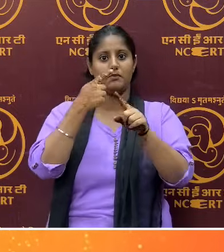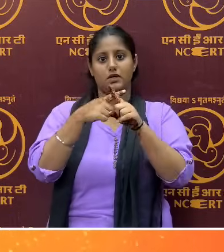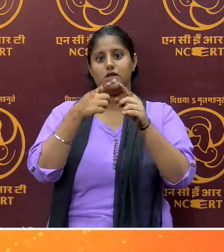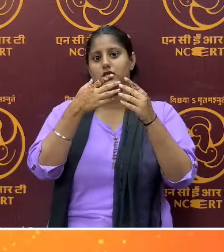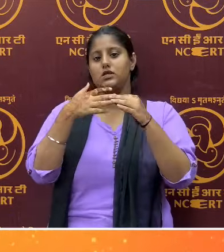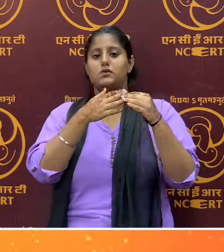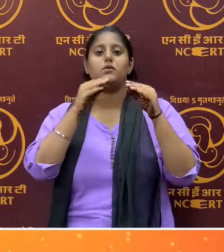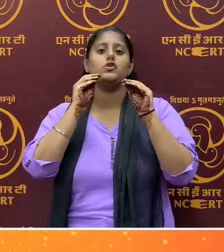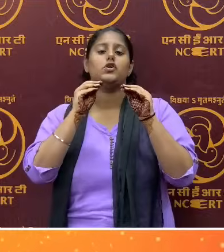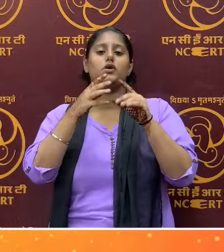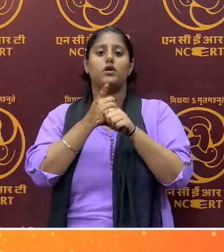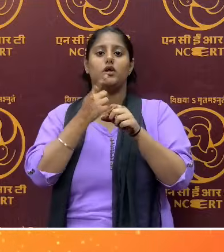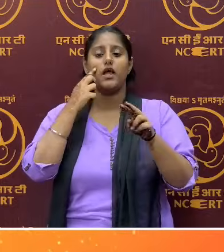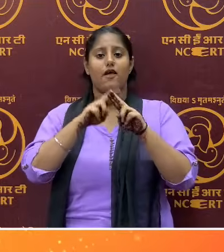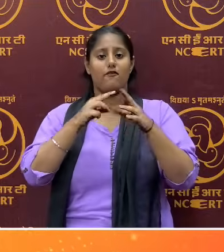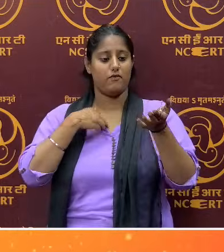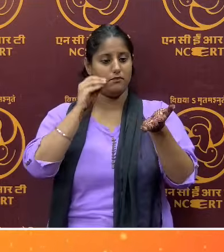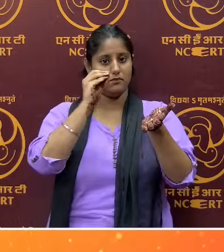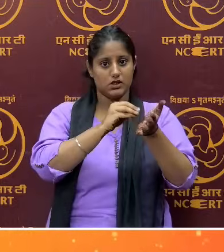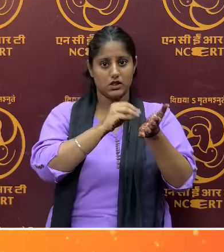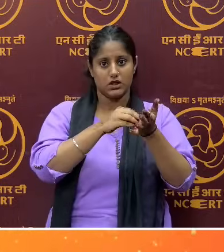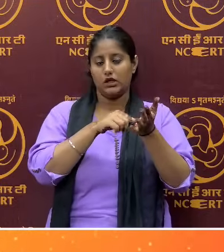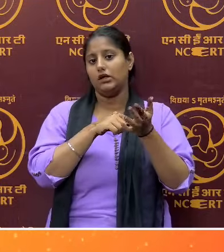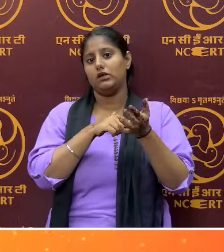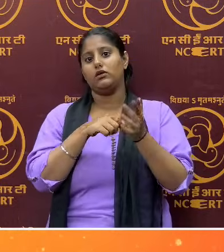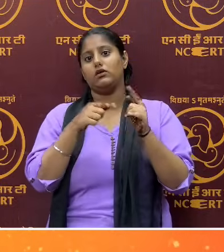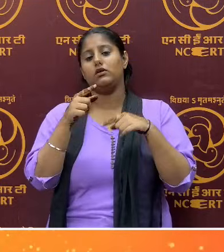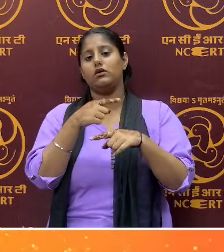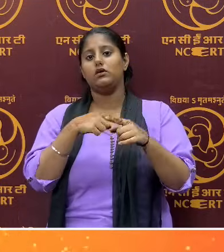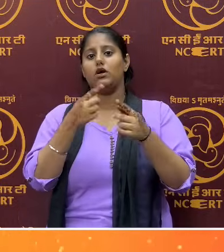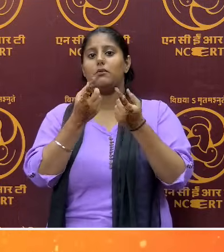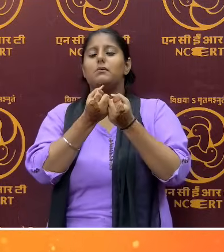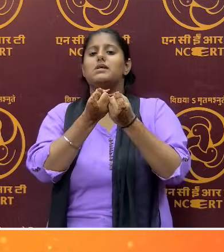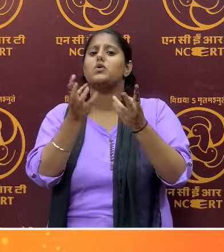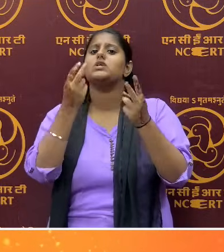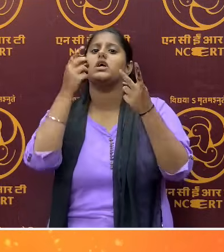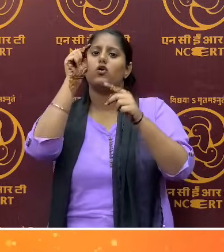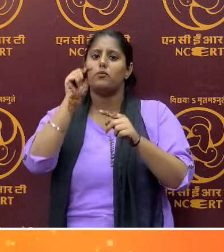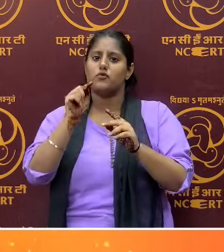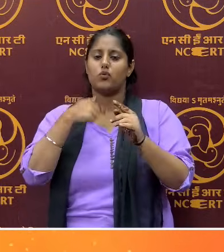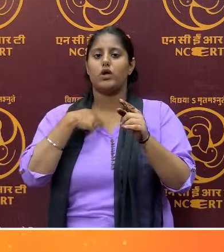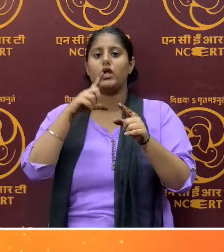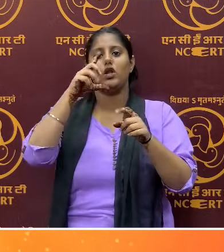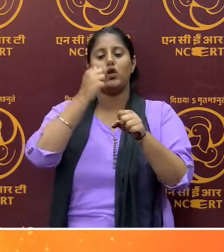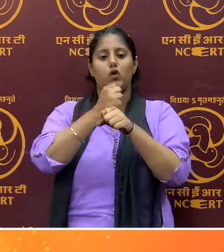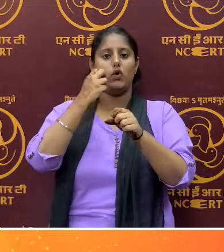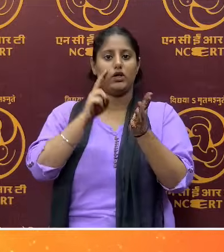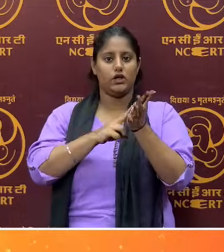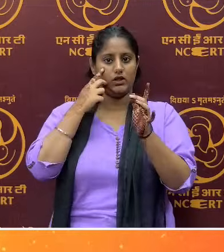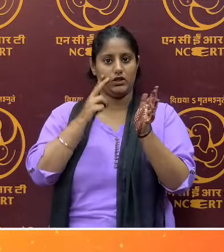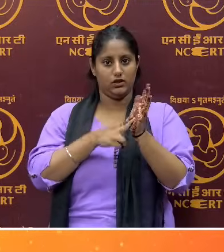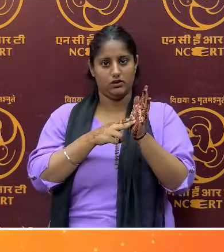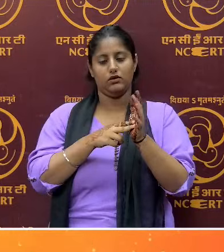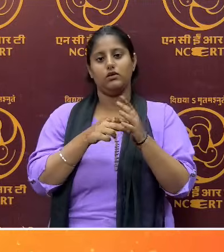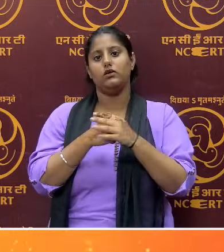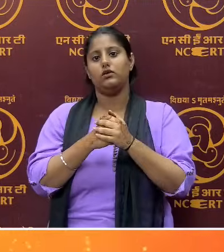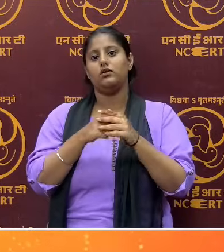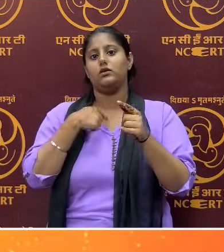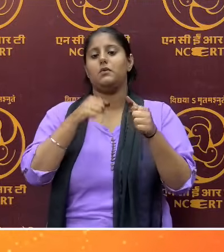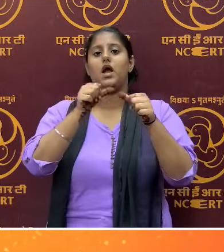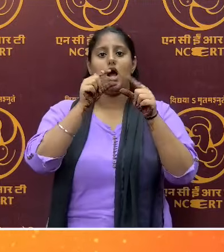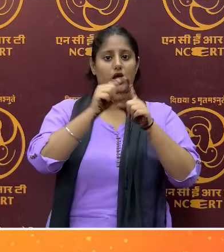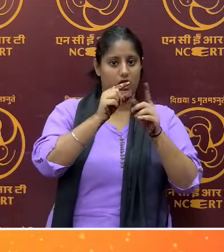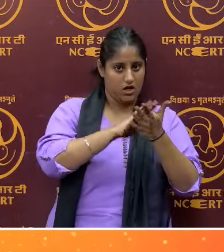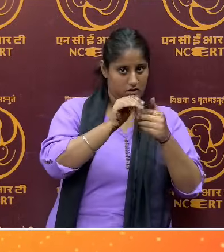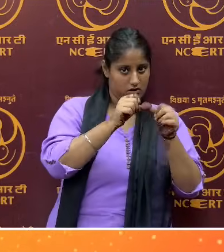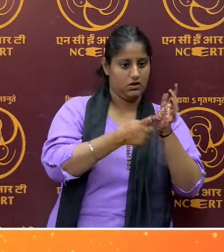educator. When we click on login through Meri Pehchaan, we get certain options to login. We can login either with Aadhaar,